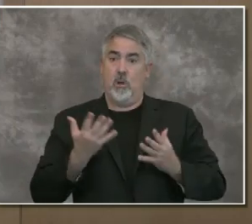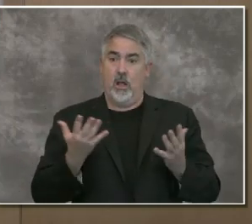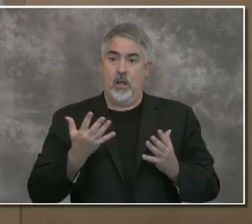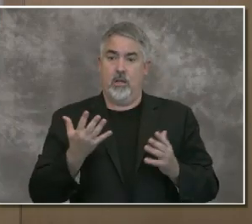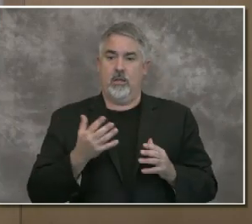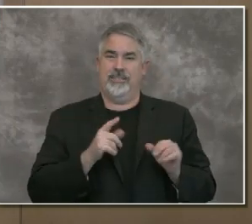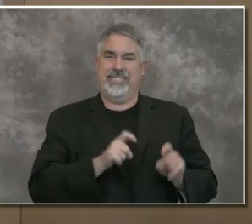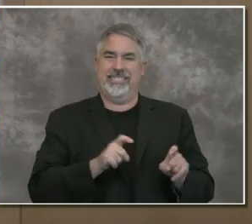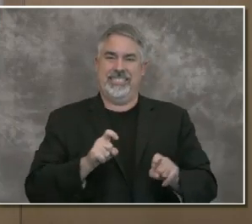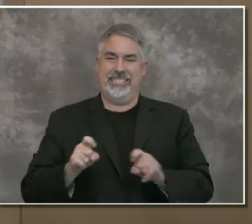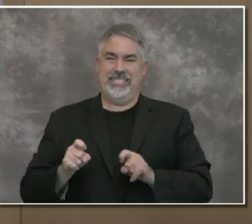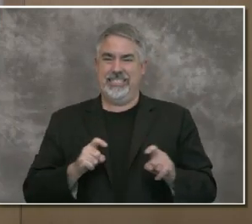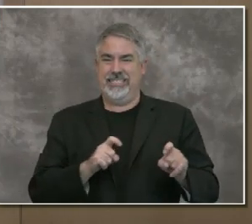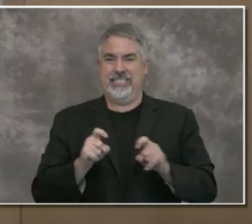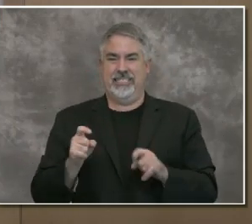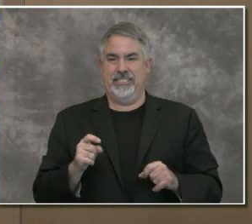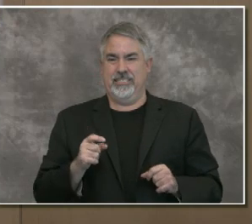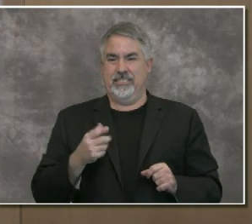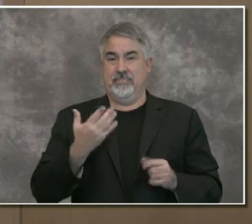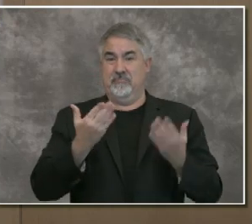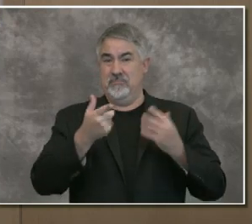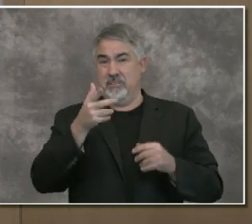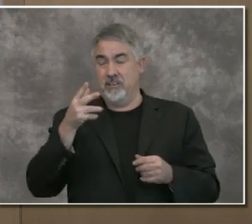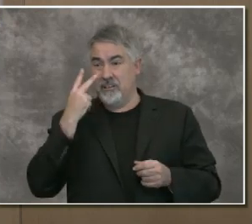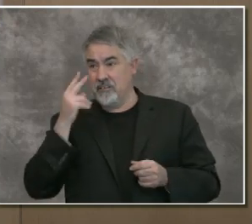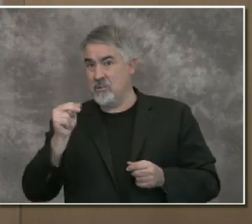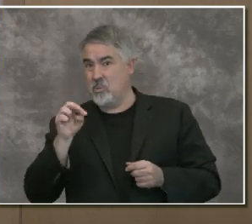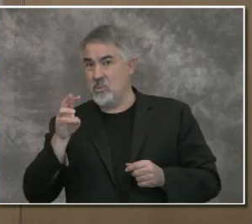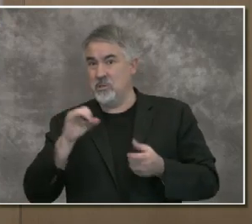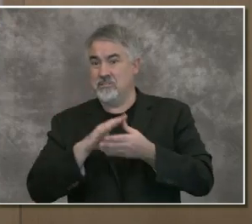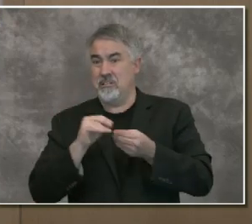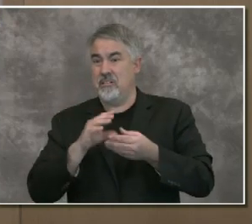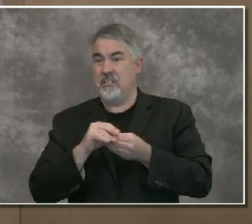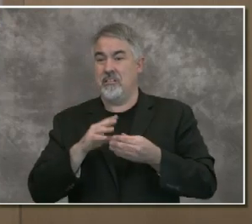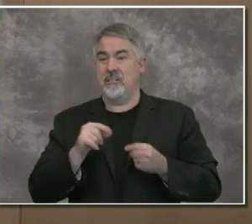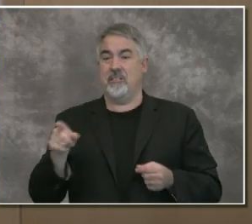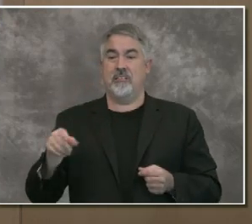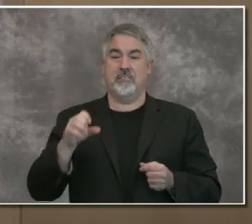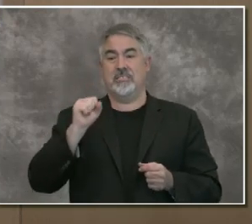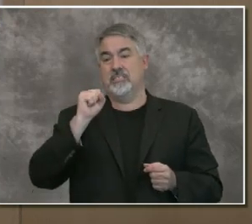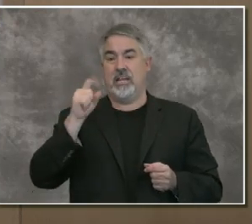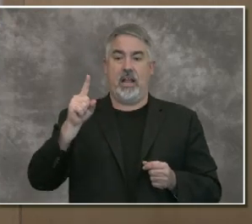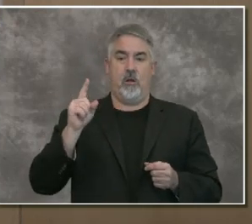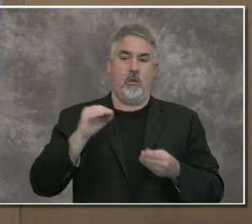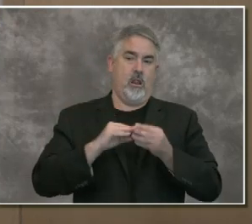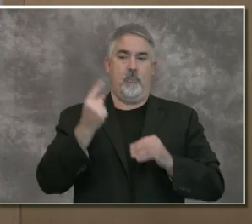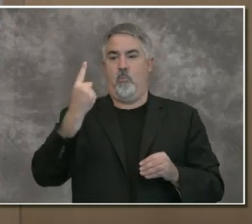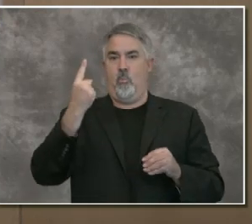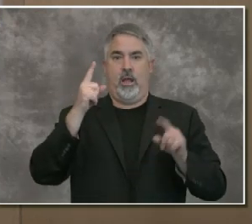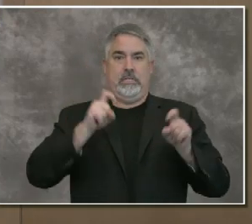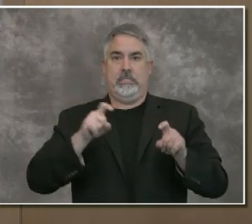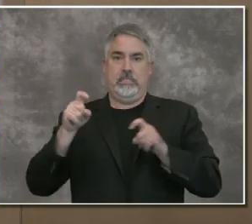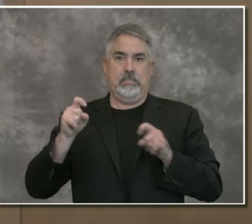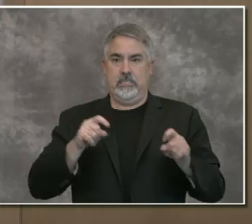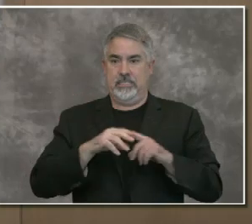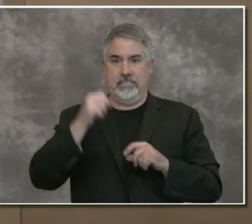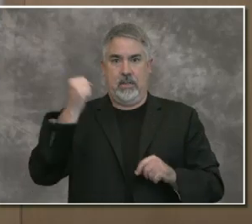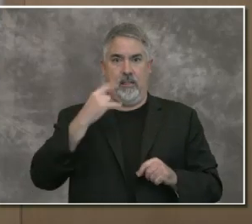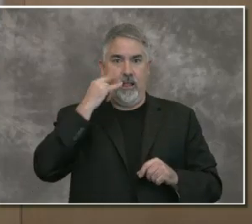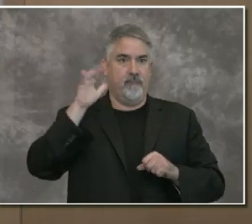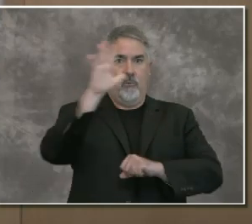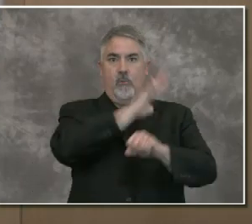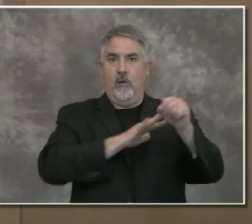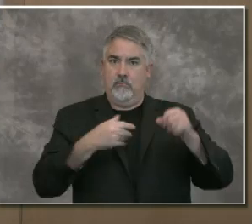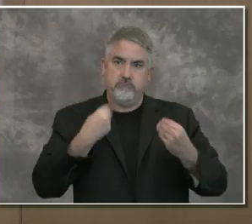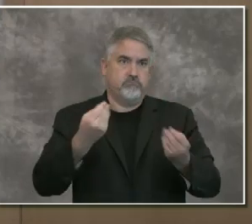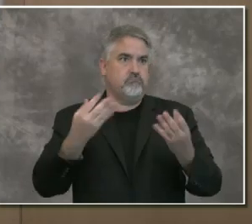heard on the news that San Diego is conducting more tests than any other jurisdiction in the state, but it still is not enough. So we are